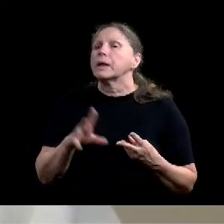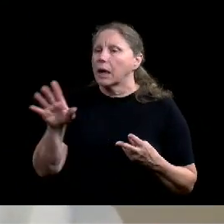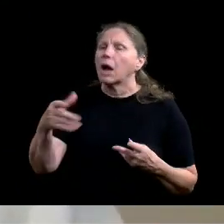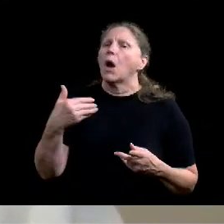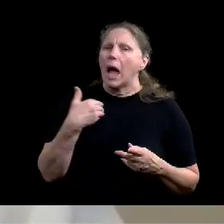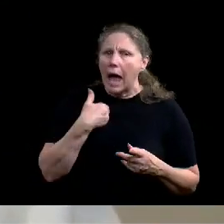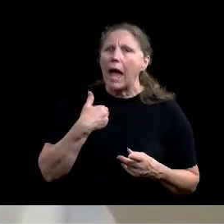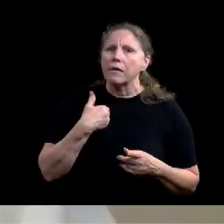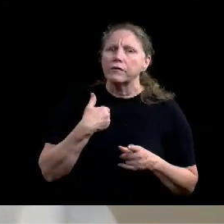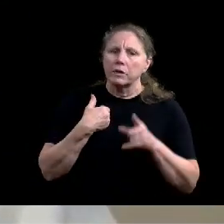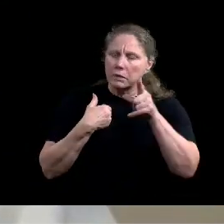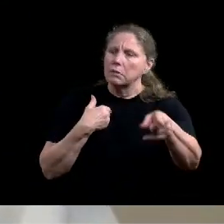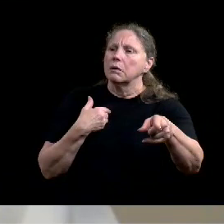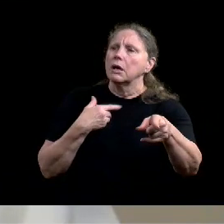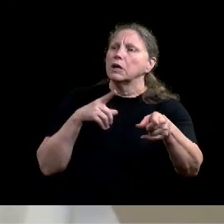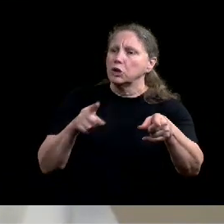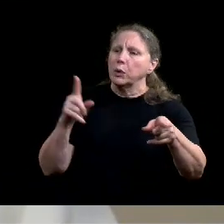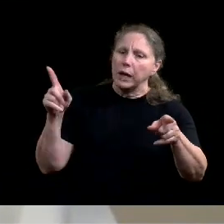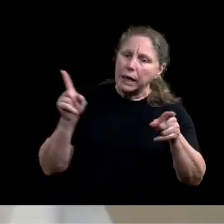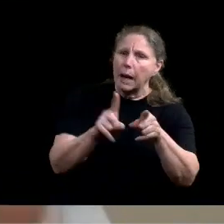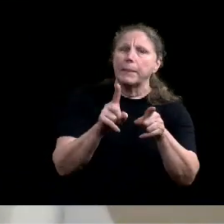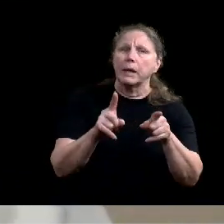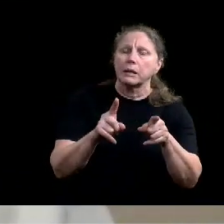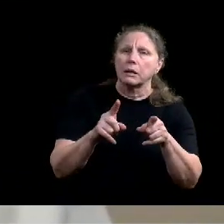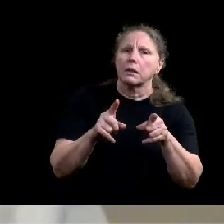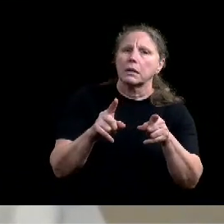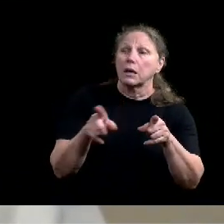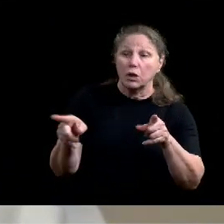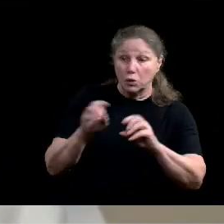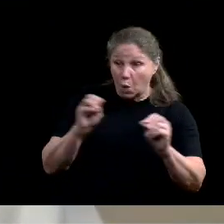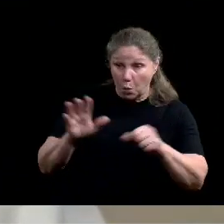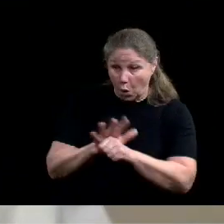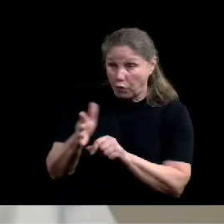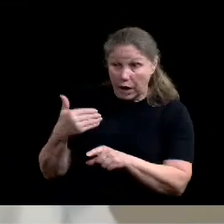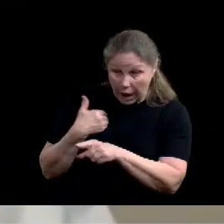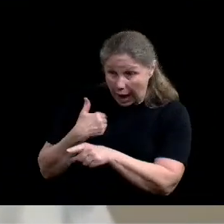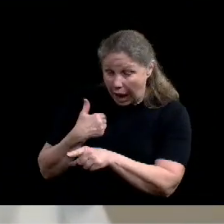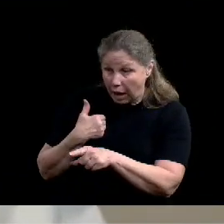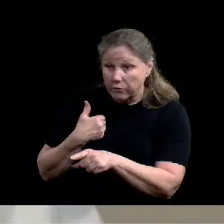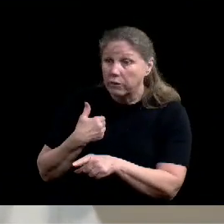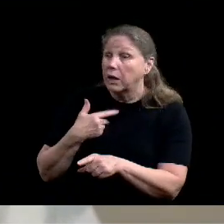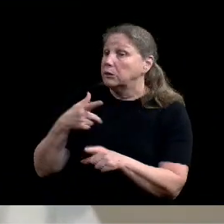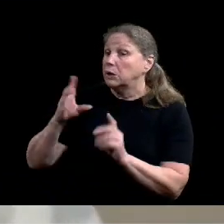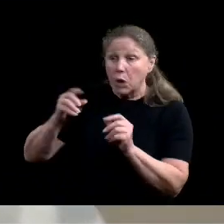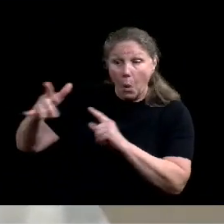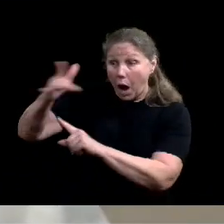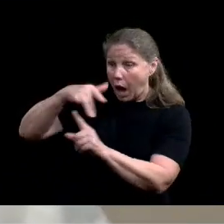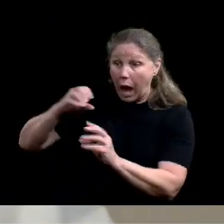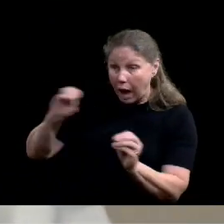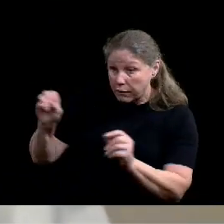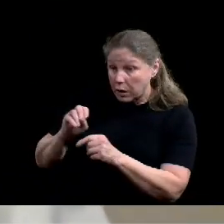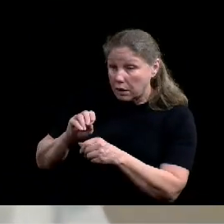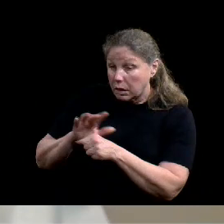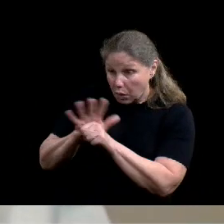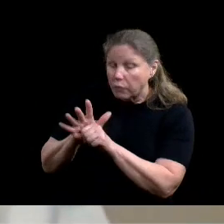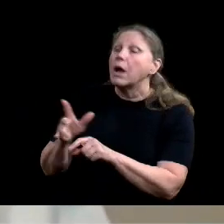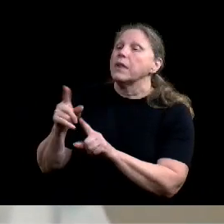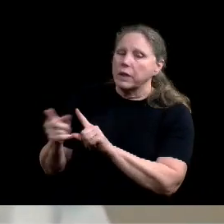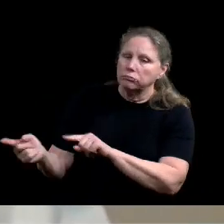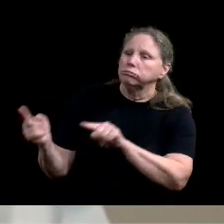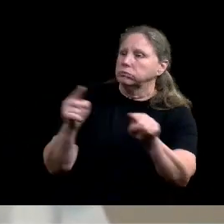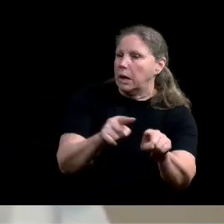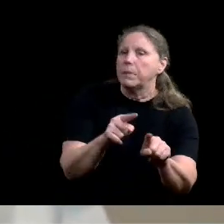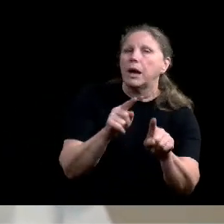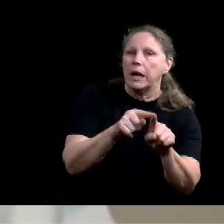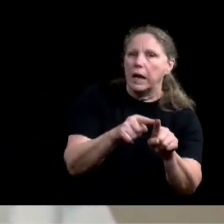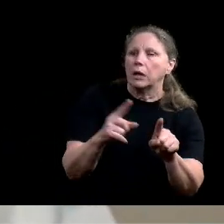and have low likelihood of having COVID-19, and we'll see you face to face. So each of the systems are tailoring the need